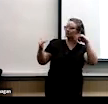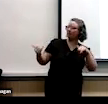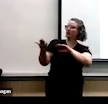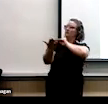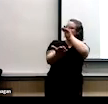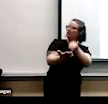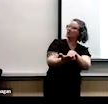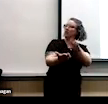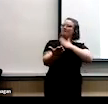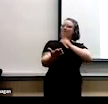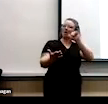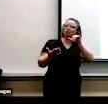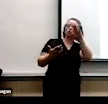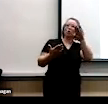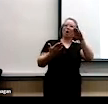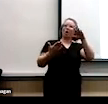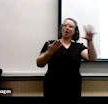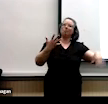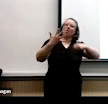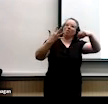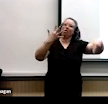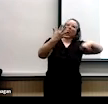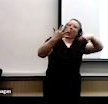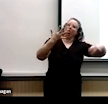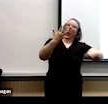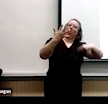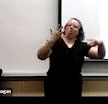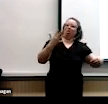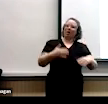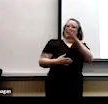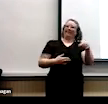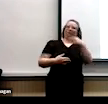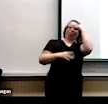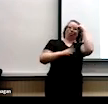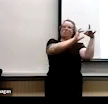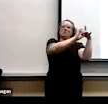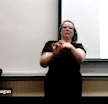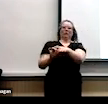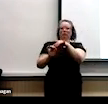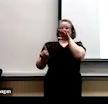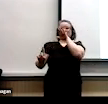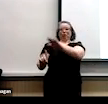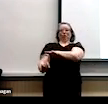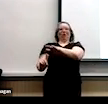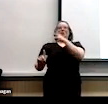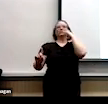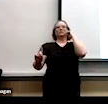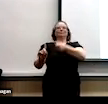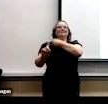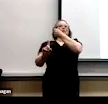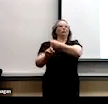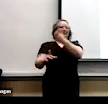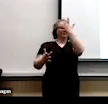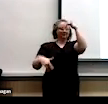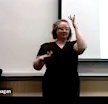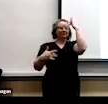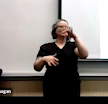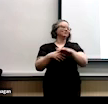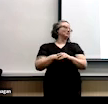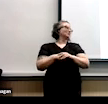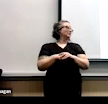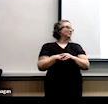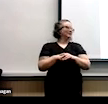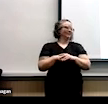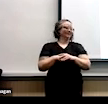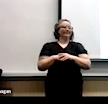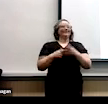and Z problems. That did not include these childhood conditions. There's a lack of clinical guidelines for how to manage these patients, and so even if you find an adult